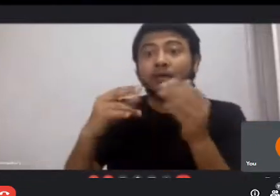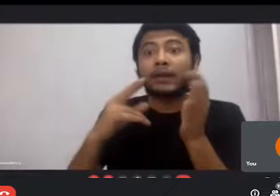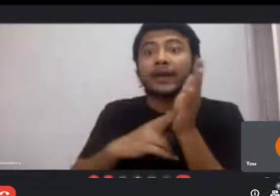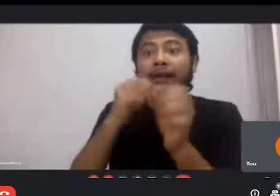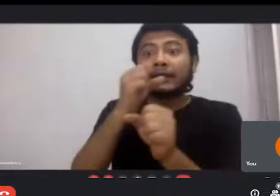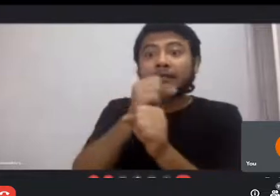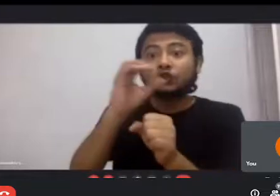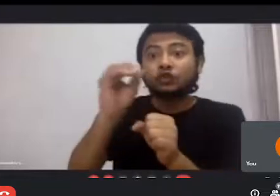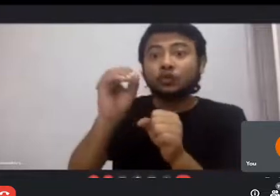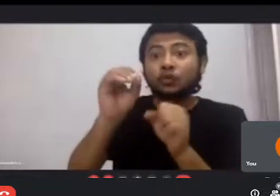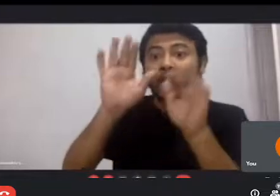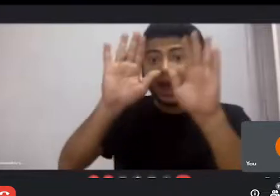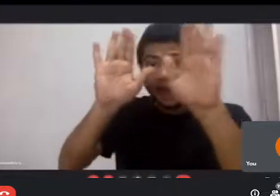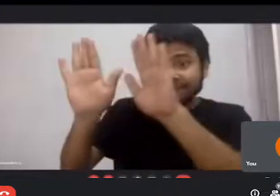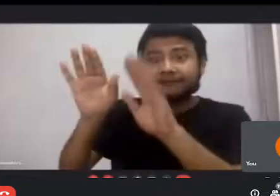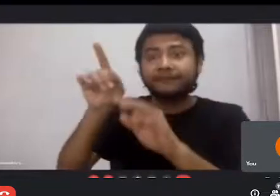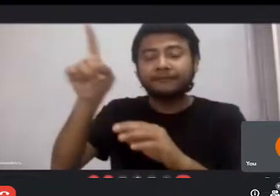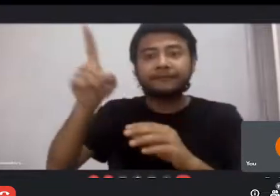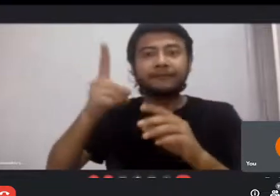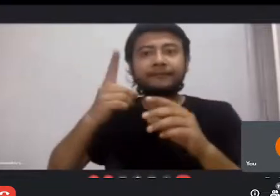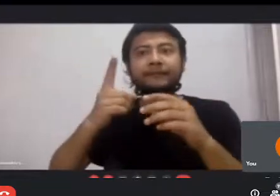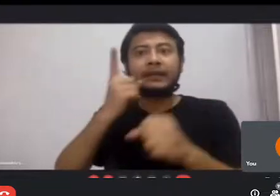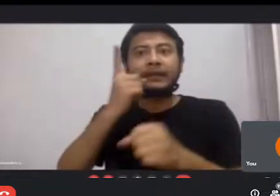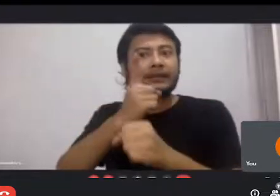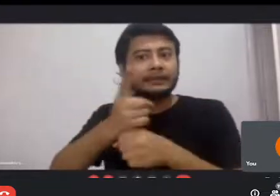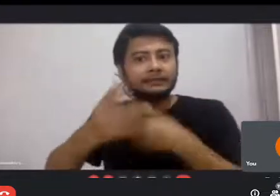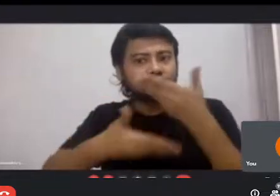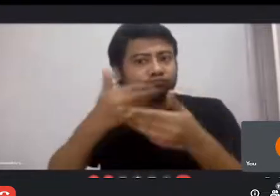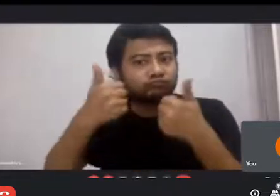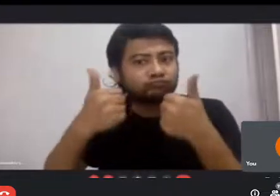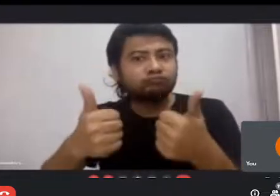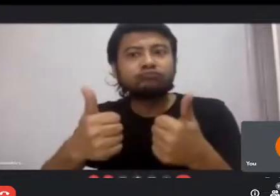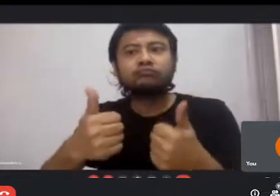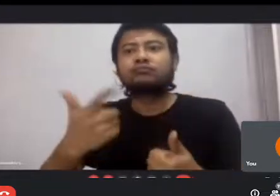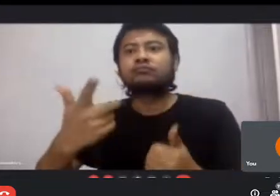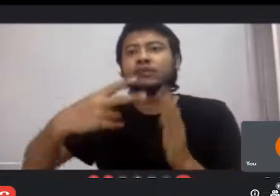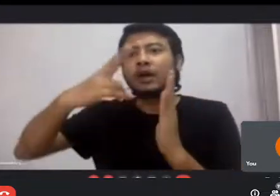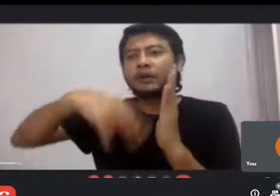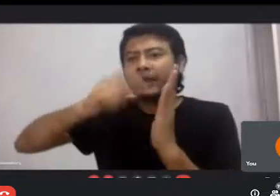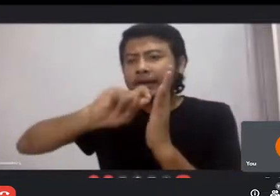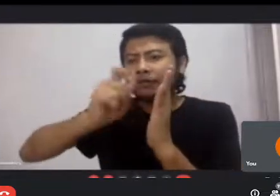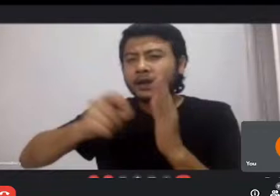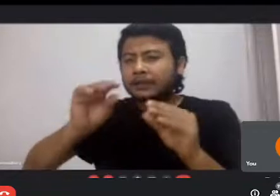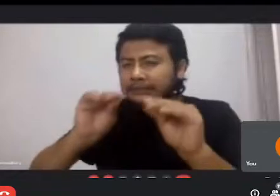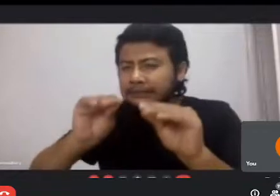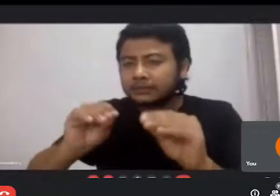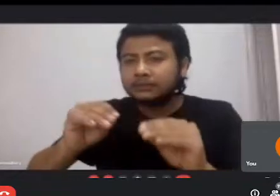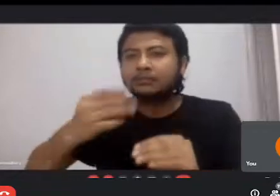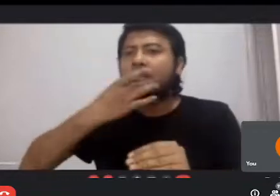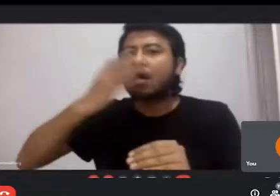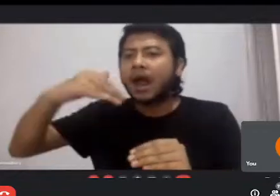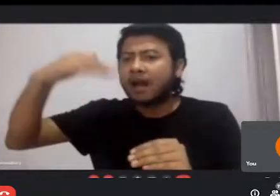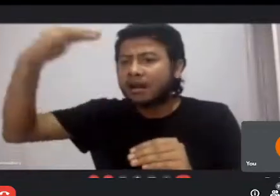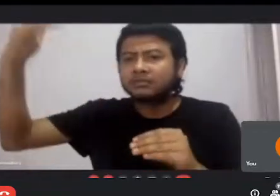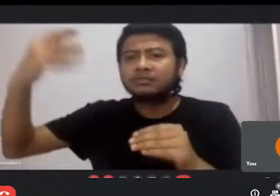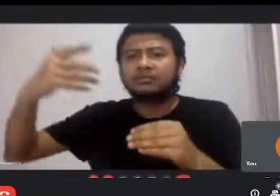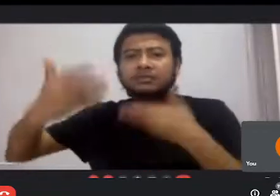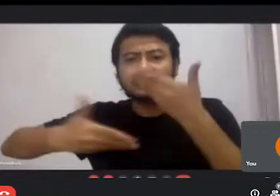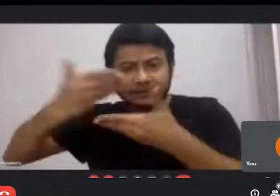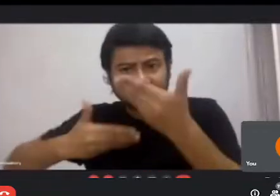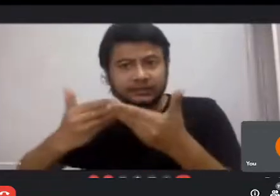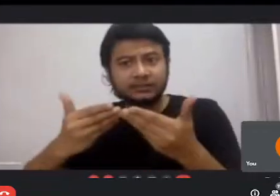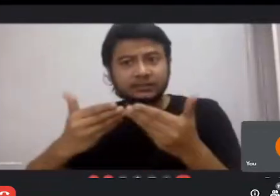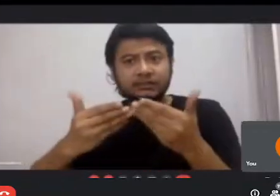teach adults, and literacy is one of the main activities there.